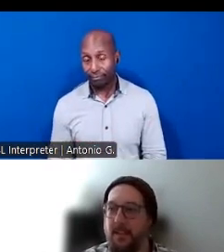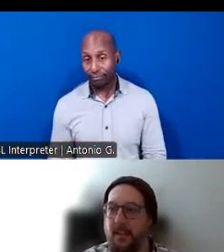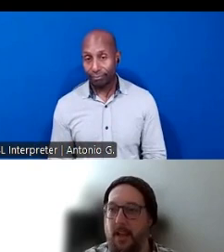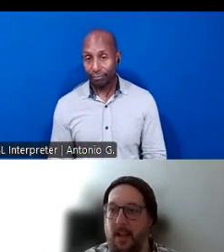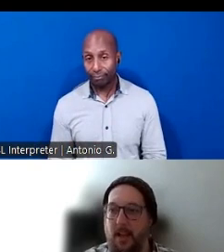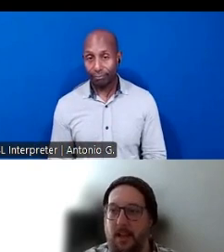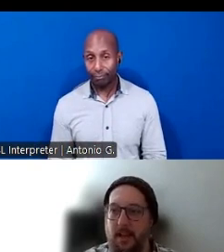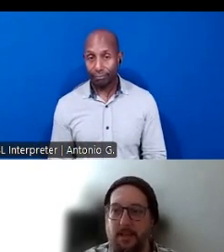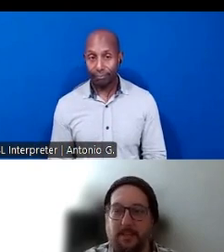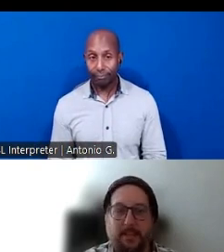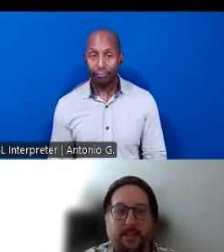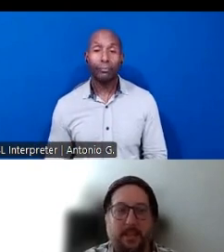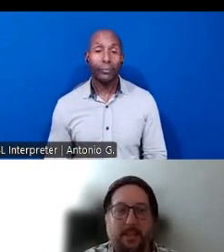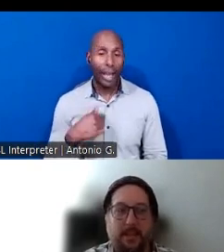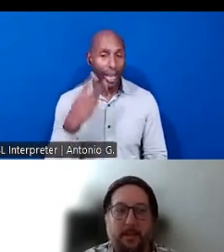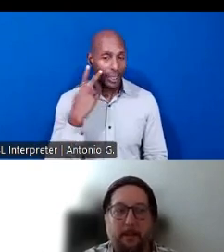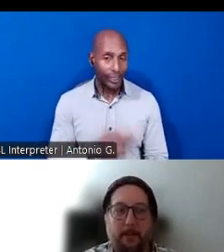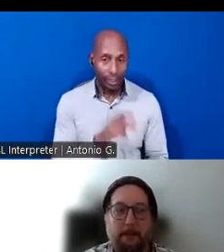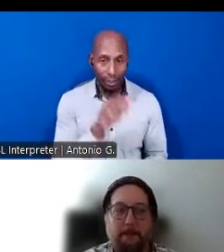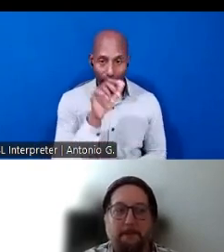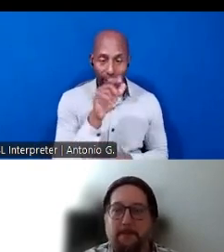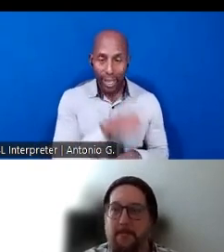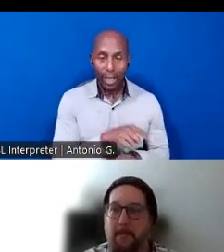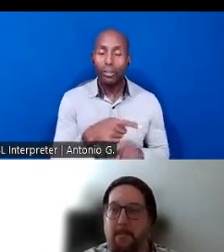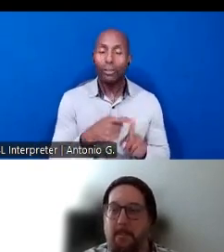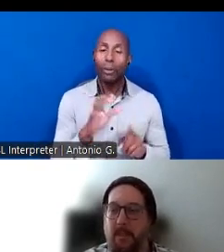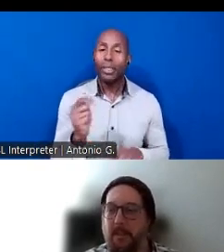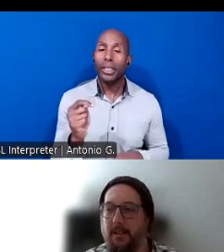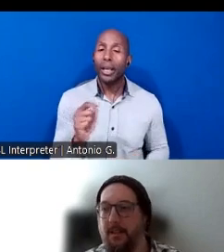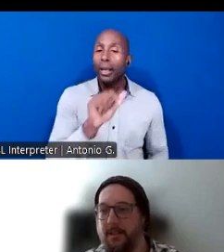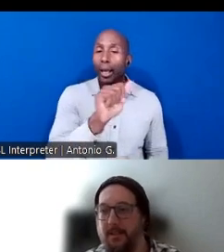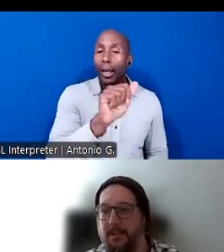I see an A, C,